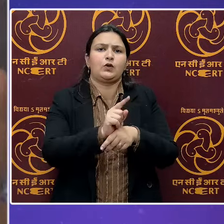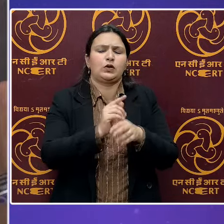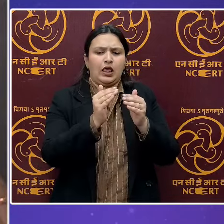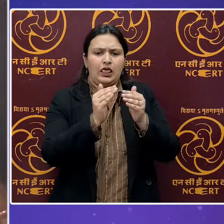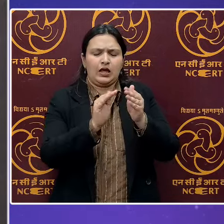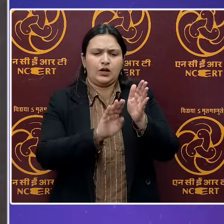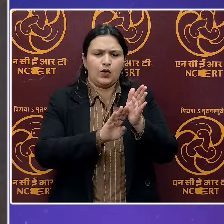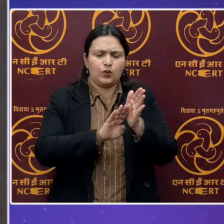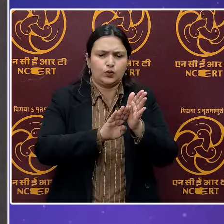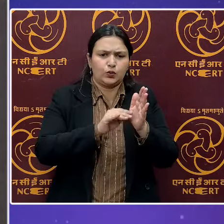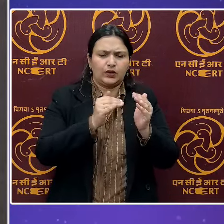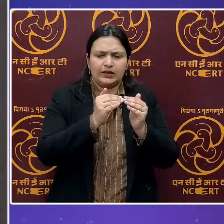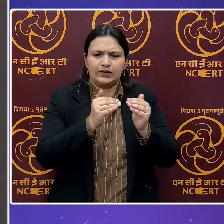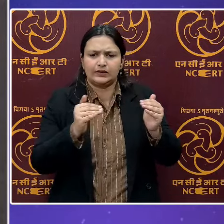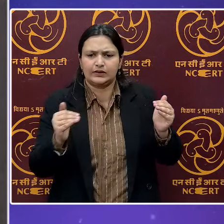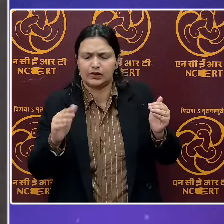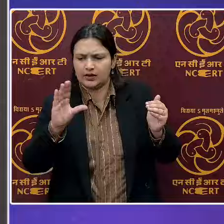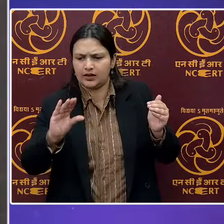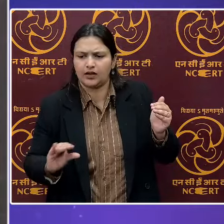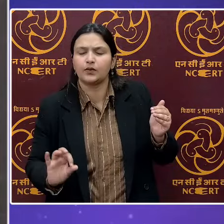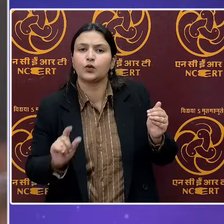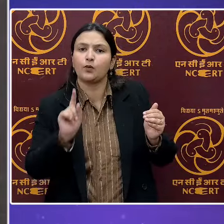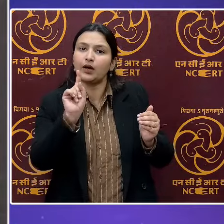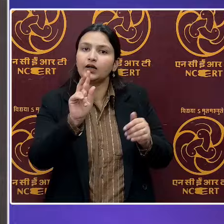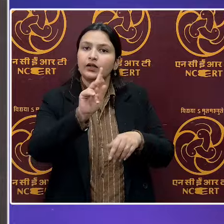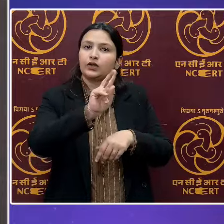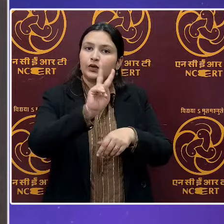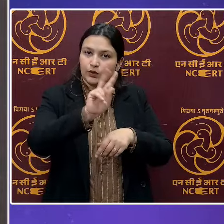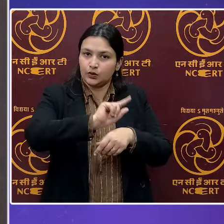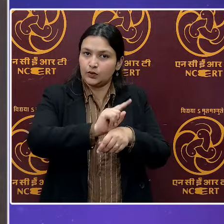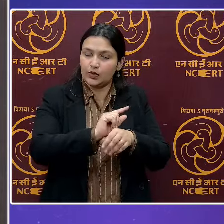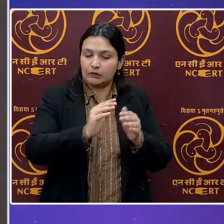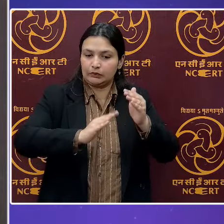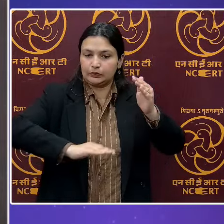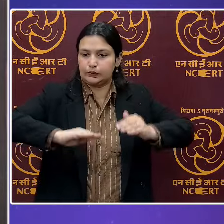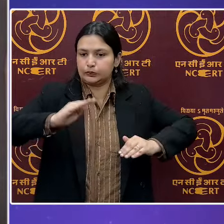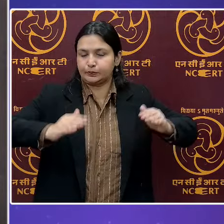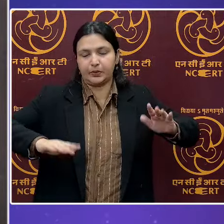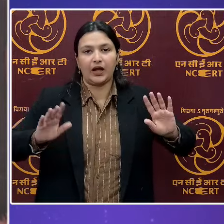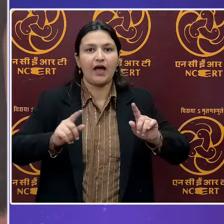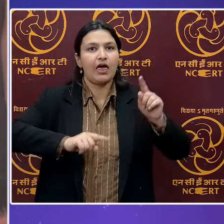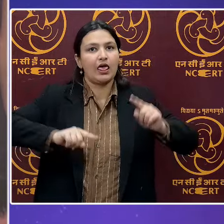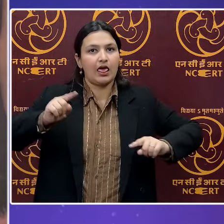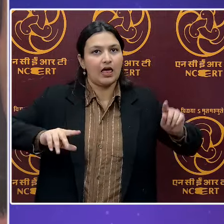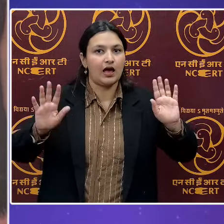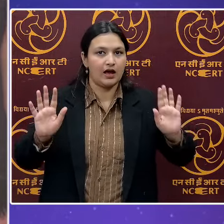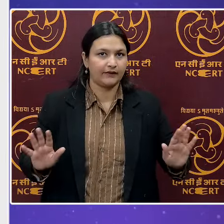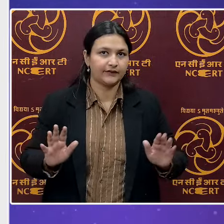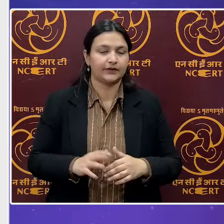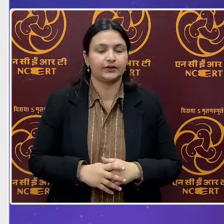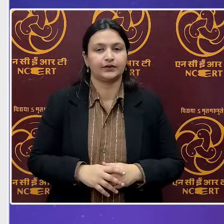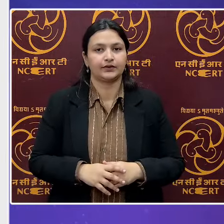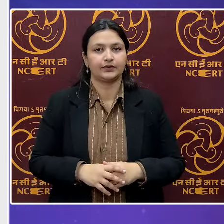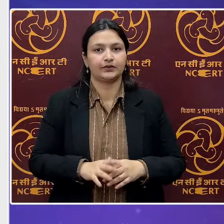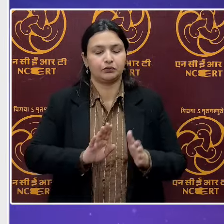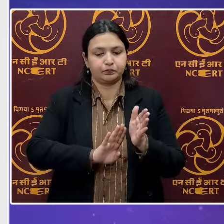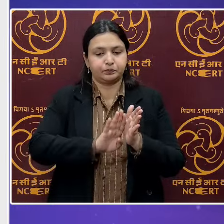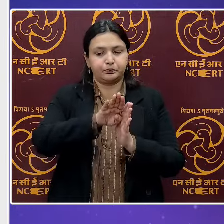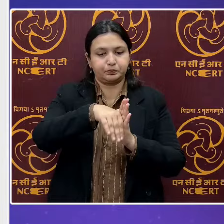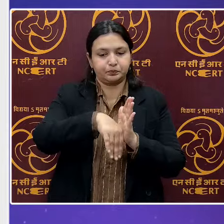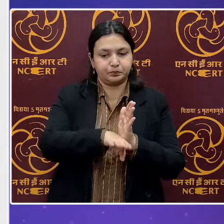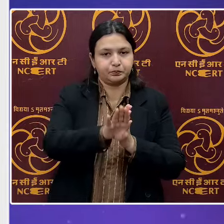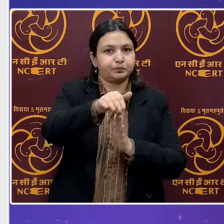rate. That is what you have to keep in mind. In a simple harmonic oscillator, velocity is not changing at a uniform